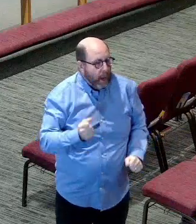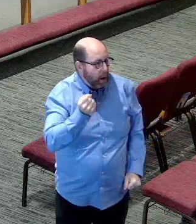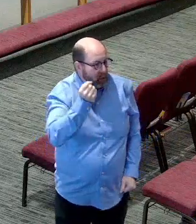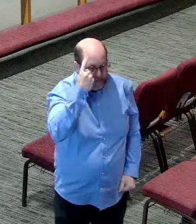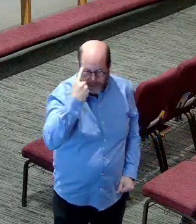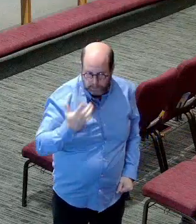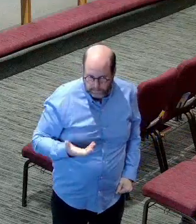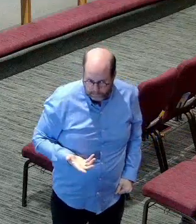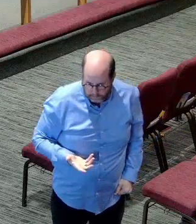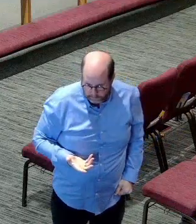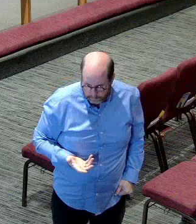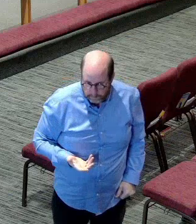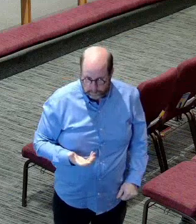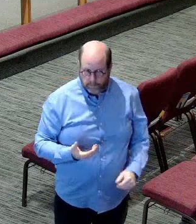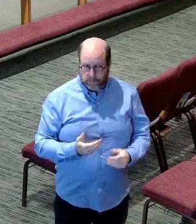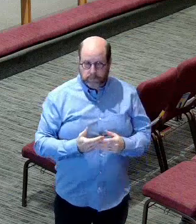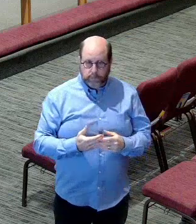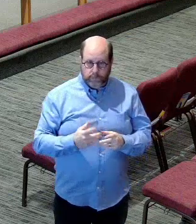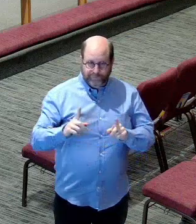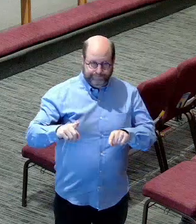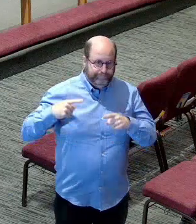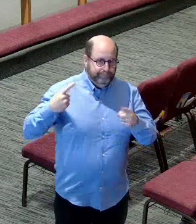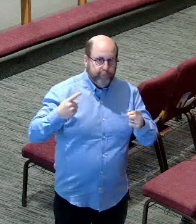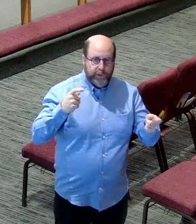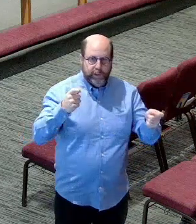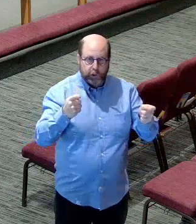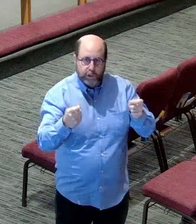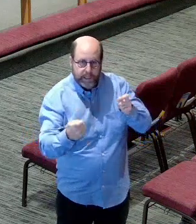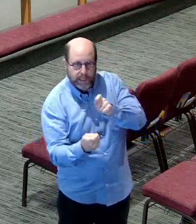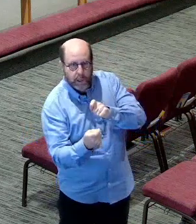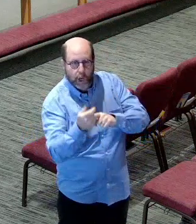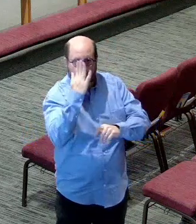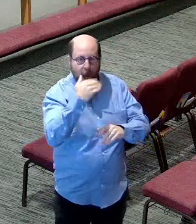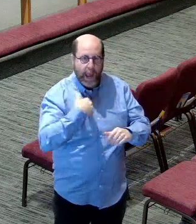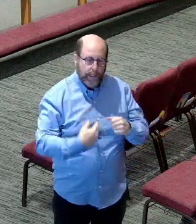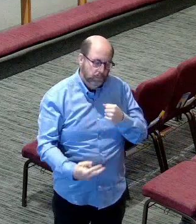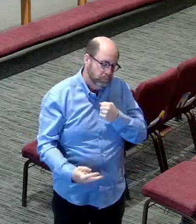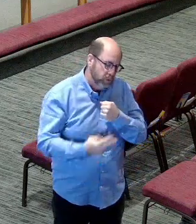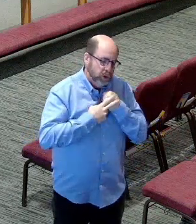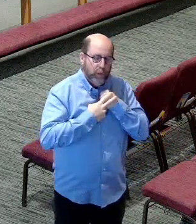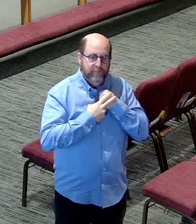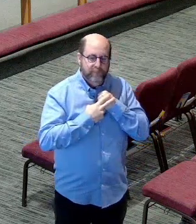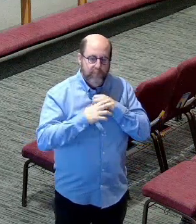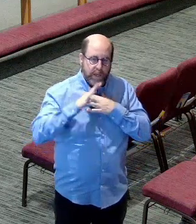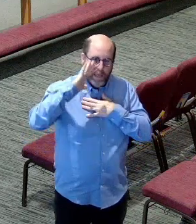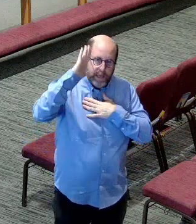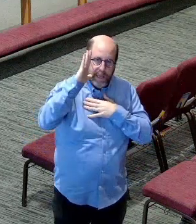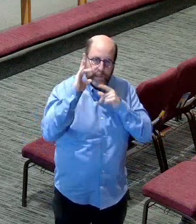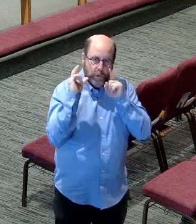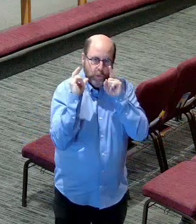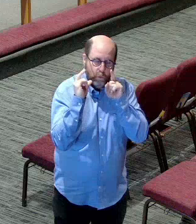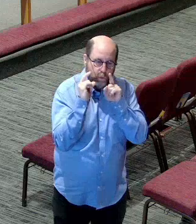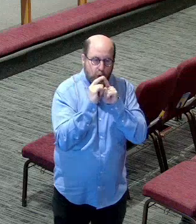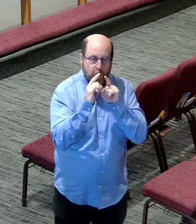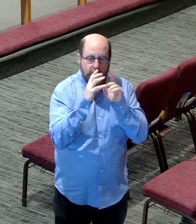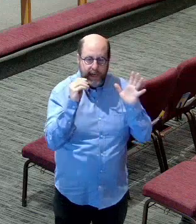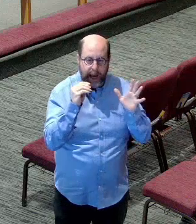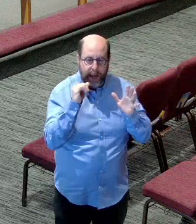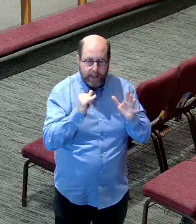understand. Throughout these changes, God has preserved his word and